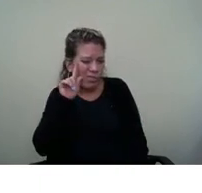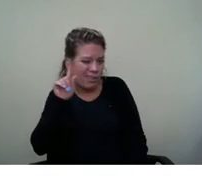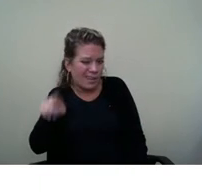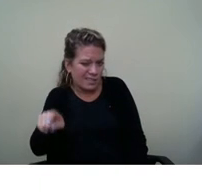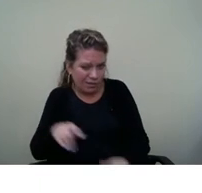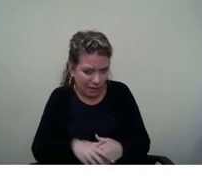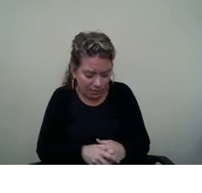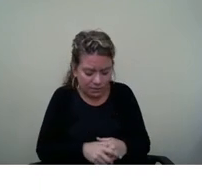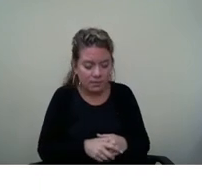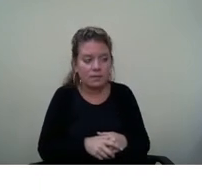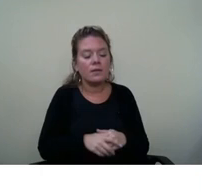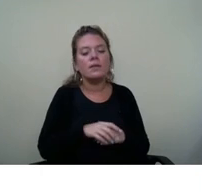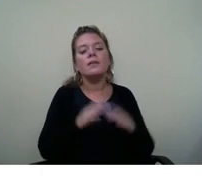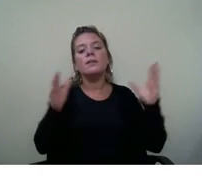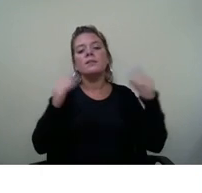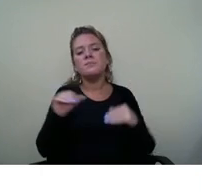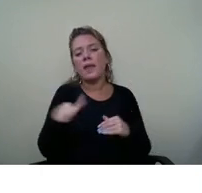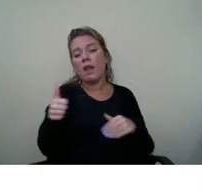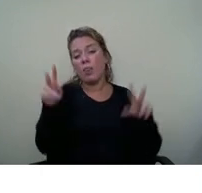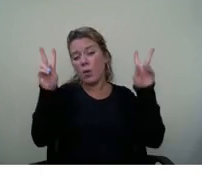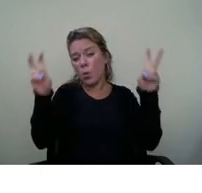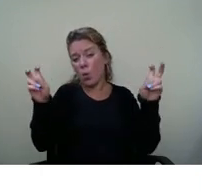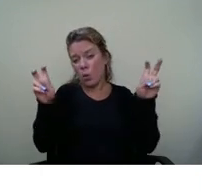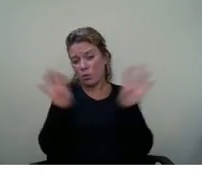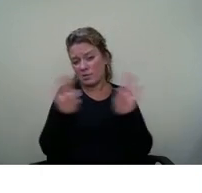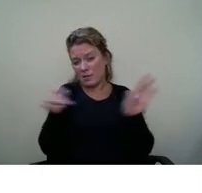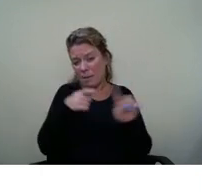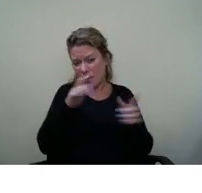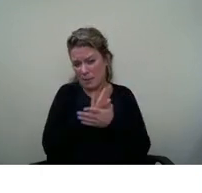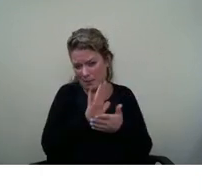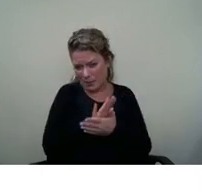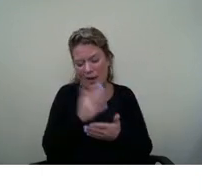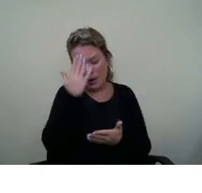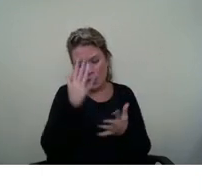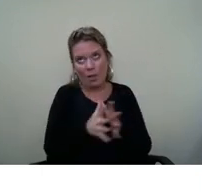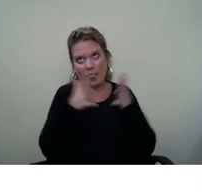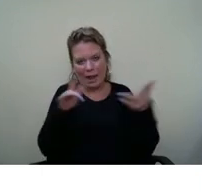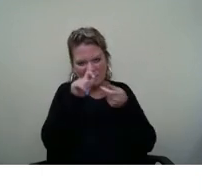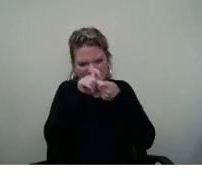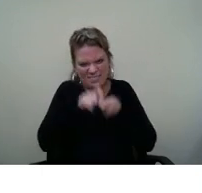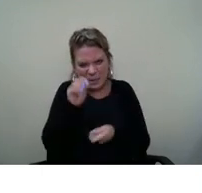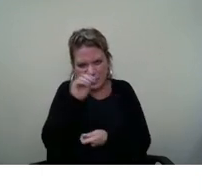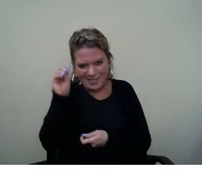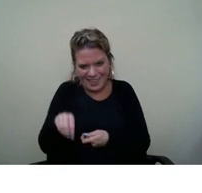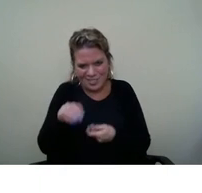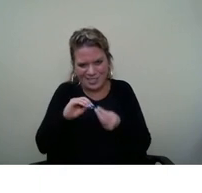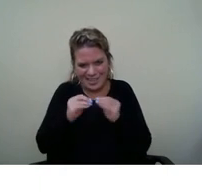is kind of another quote from the paper, and I know this is a lot of percentages, but this is really saying that from the people